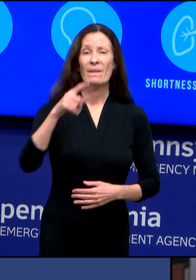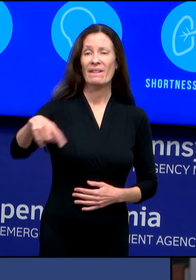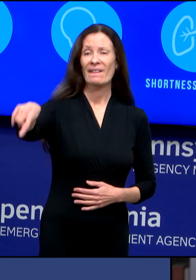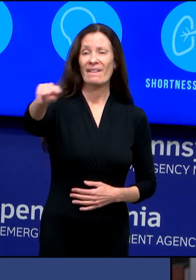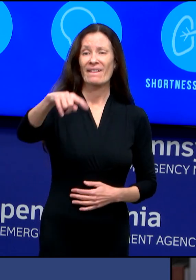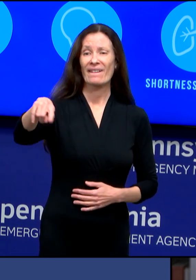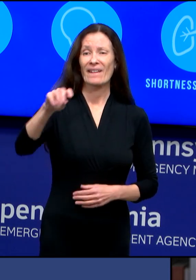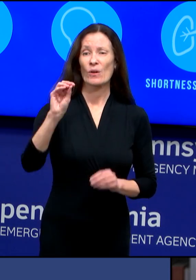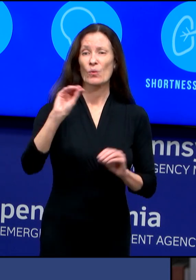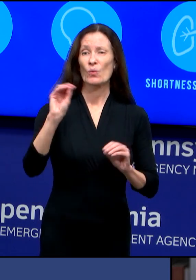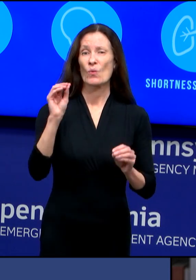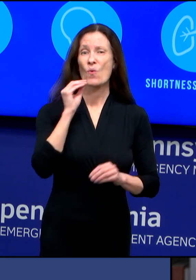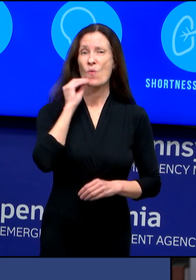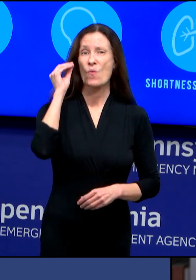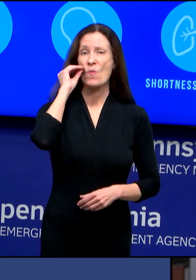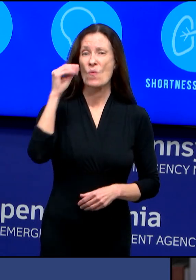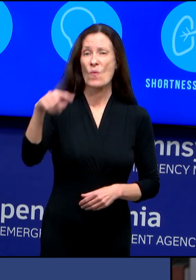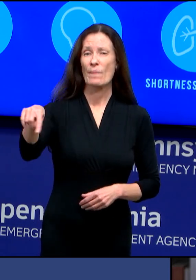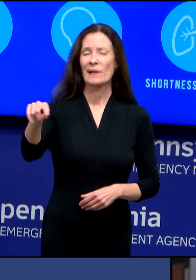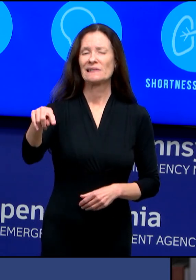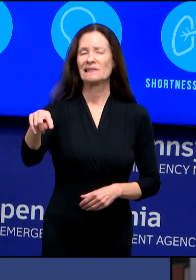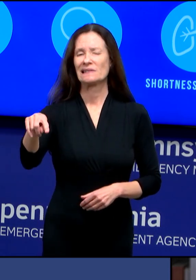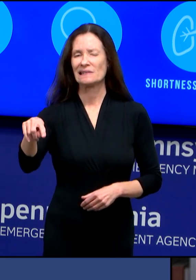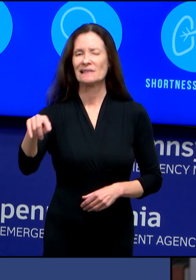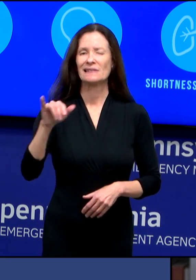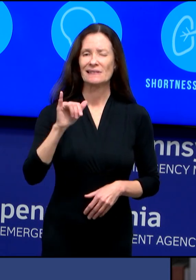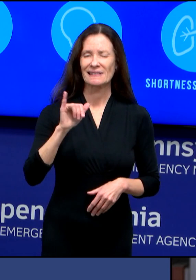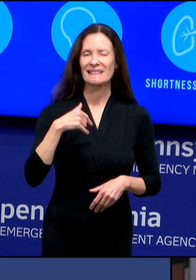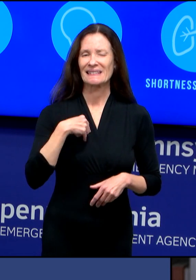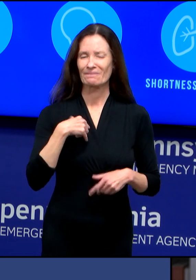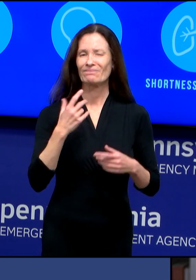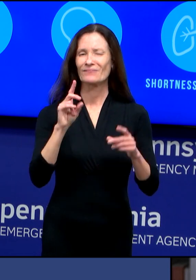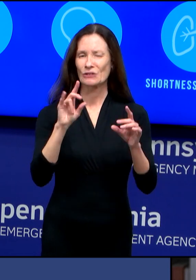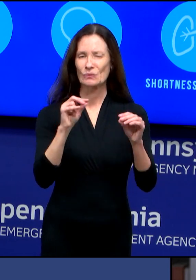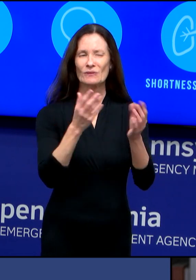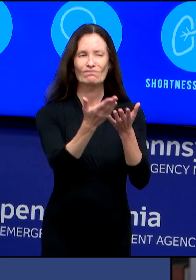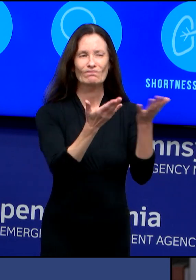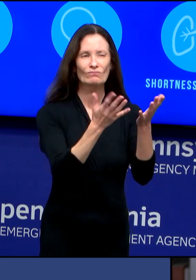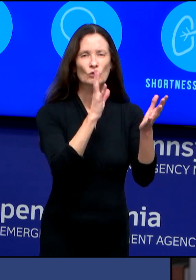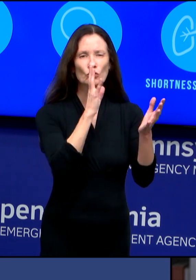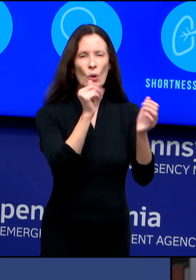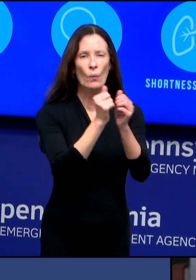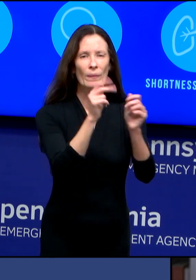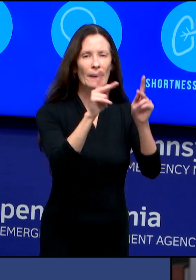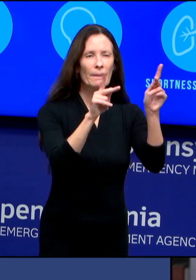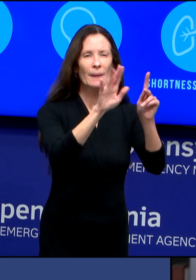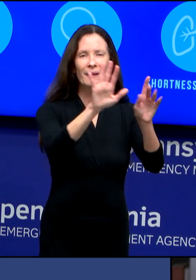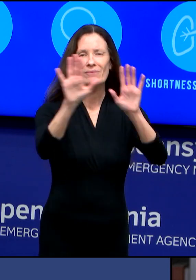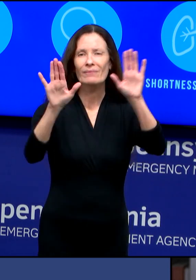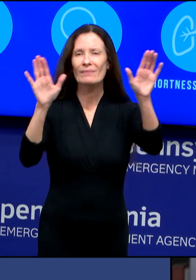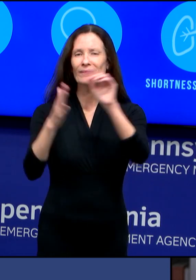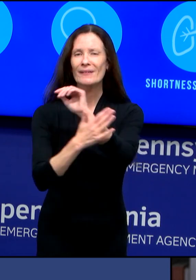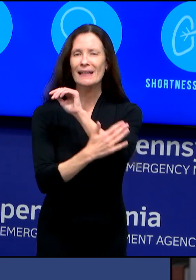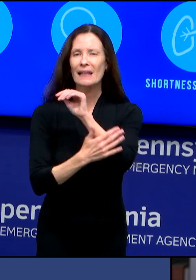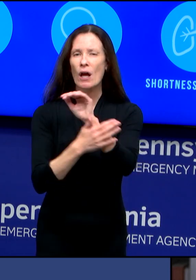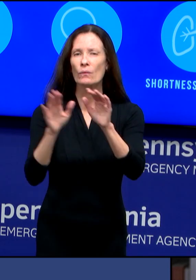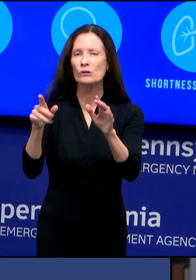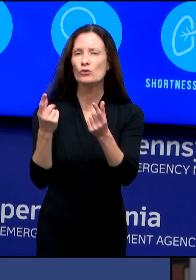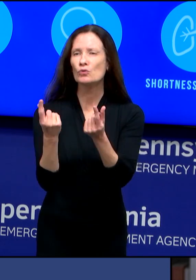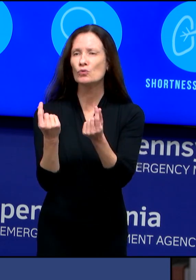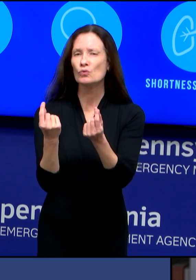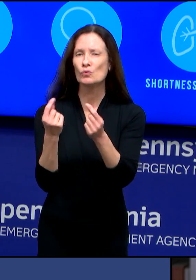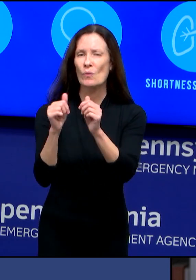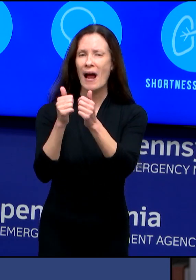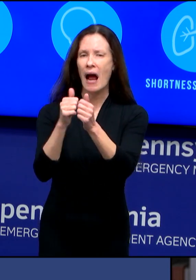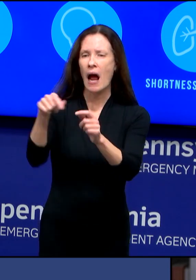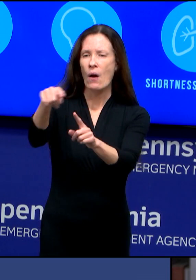with agencies on the ground in the counties where we have the stay-at-home order. And